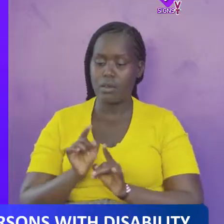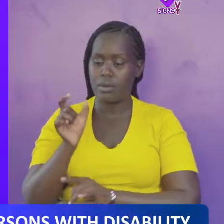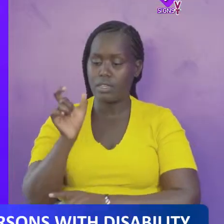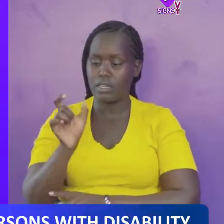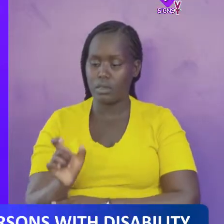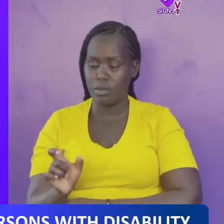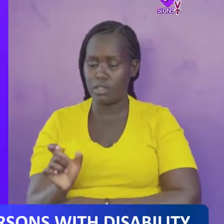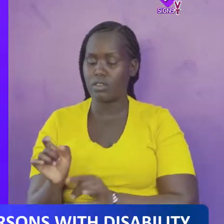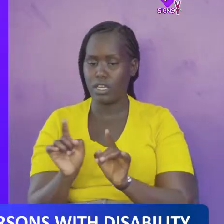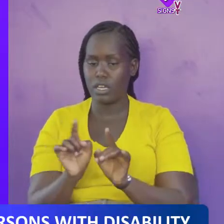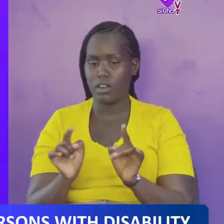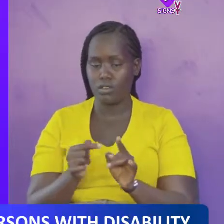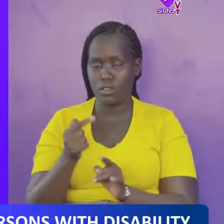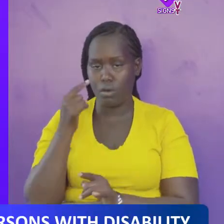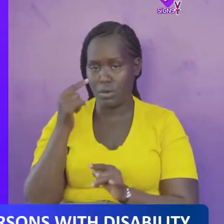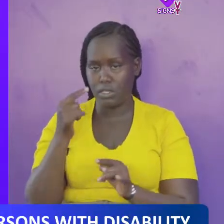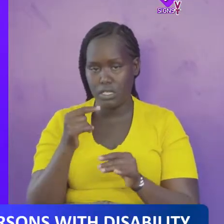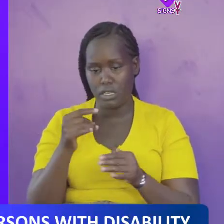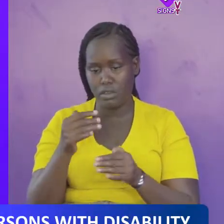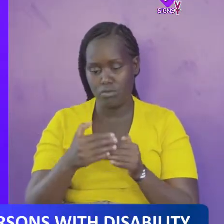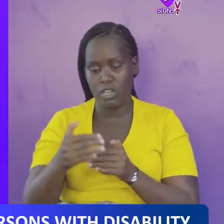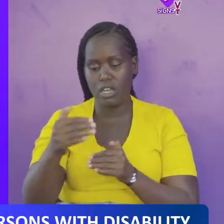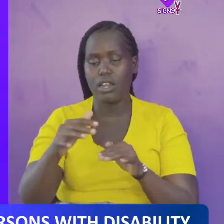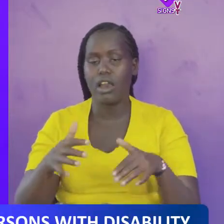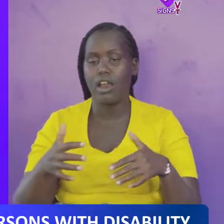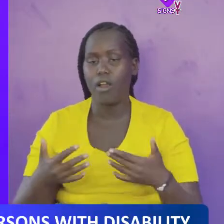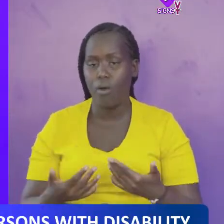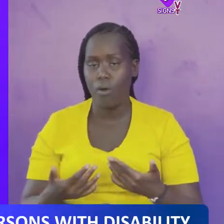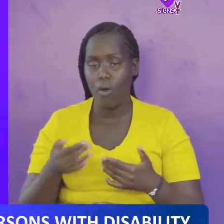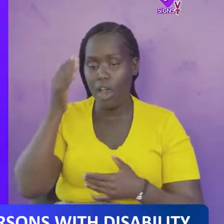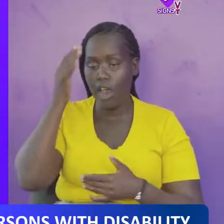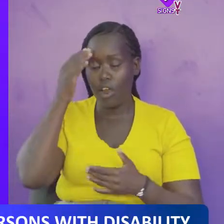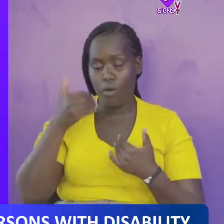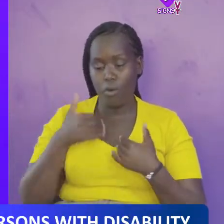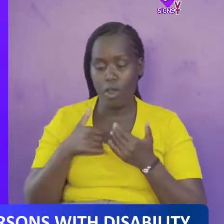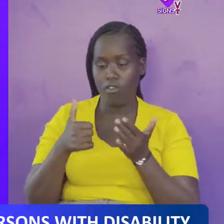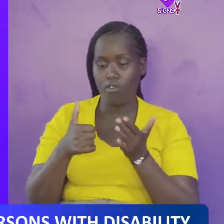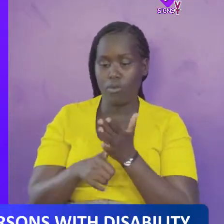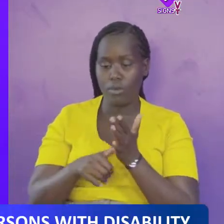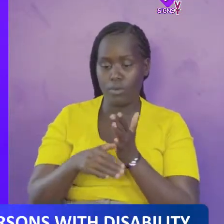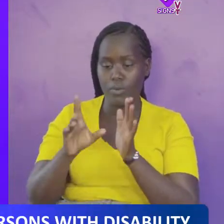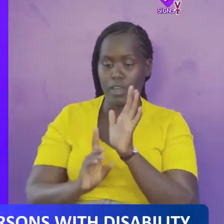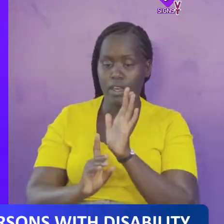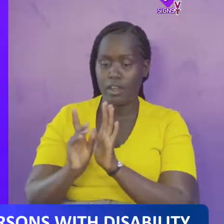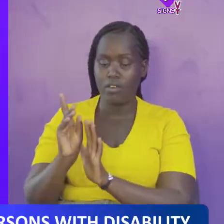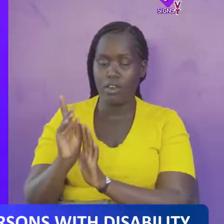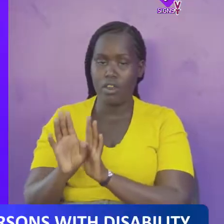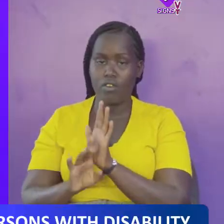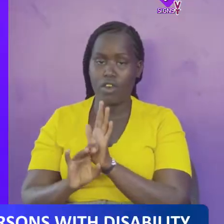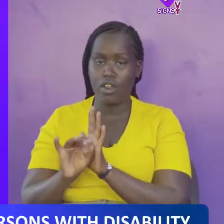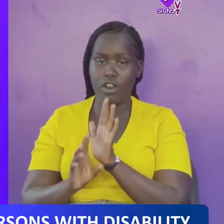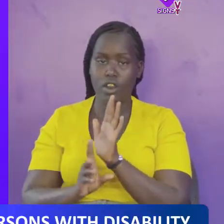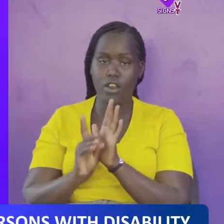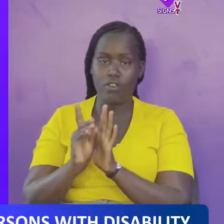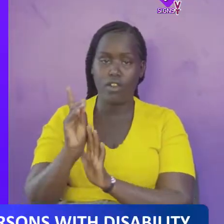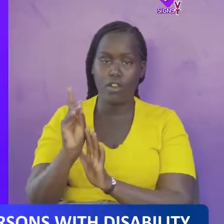see where we shall go. I know we have problems, right, as a developing country. Yes. Problems